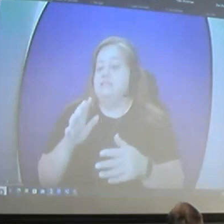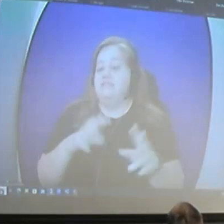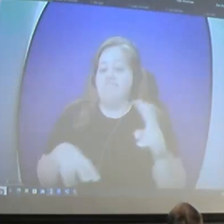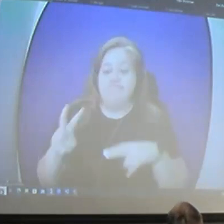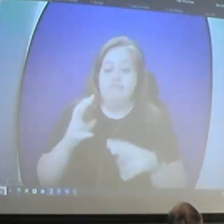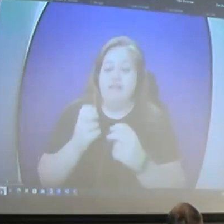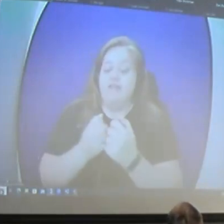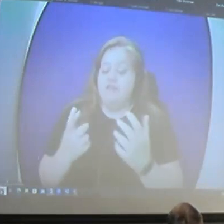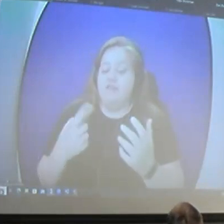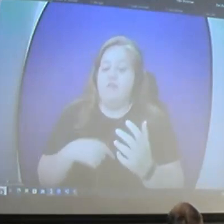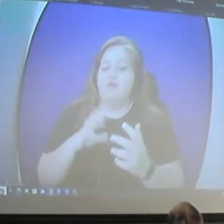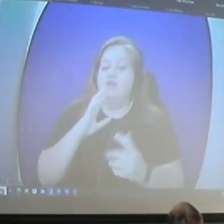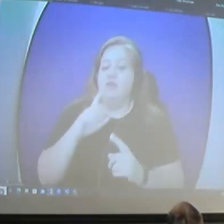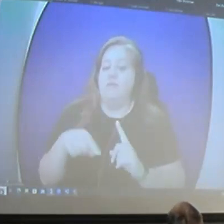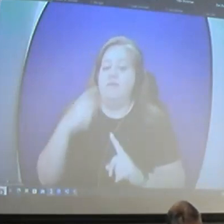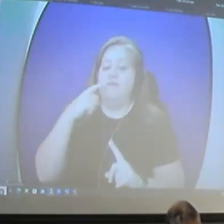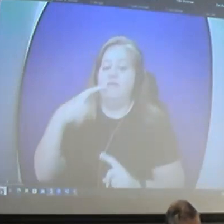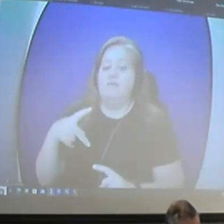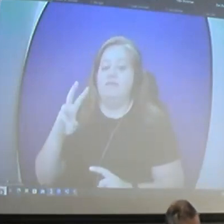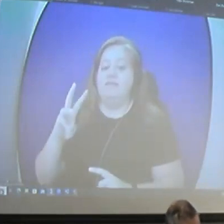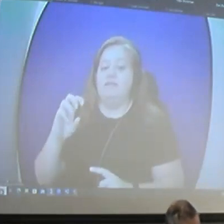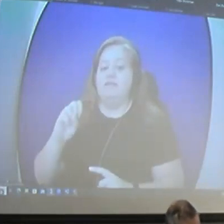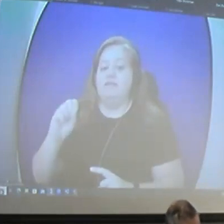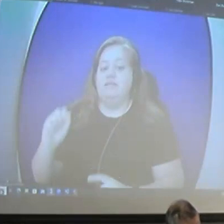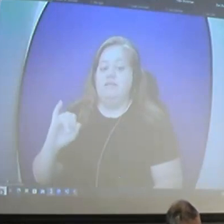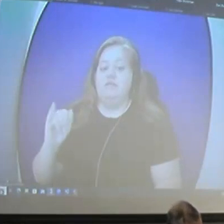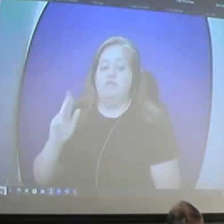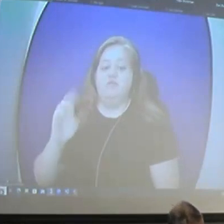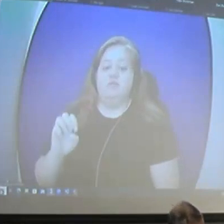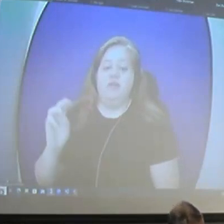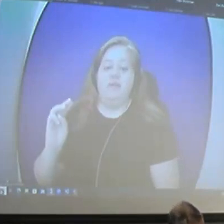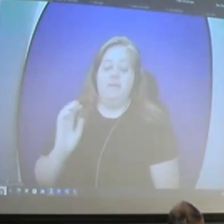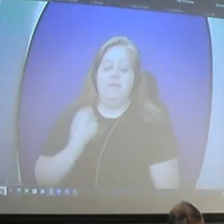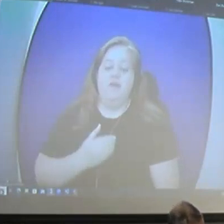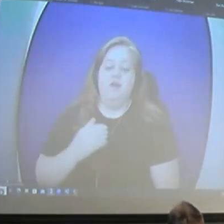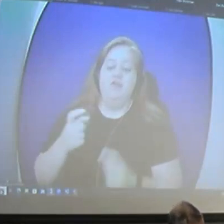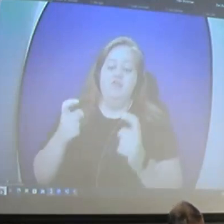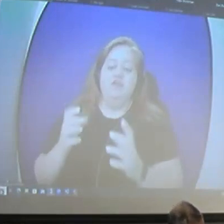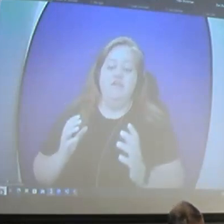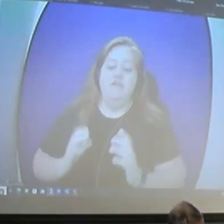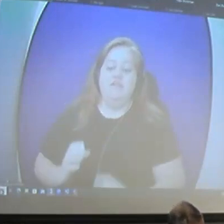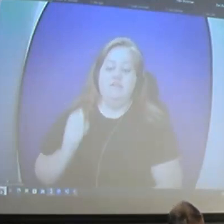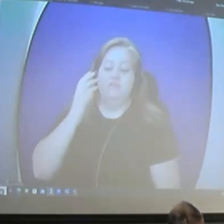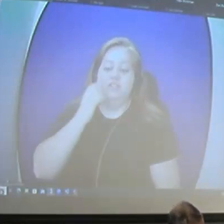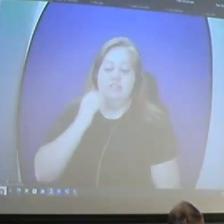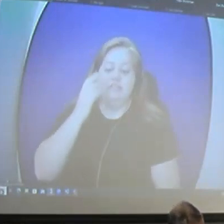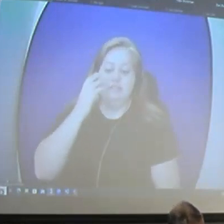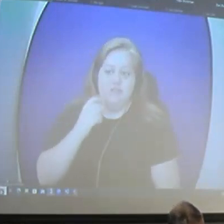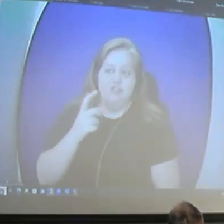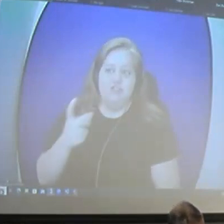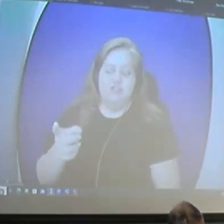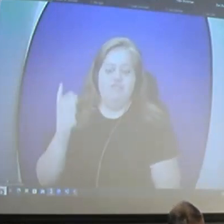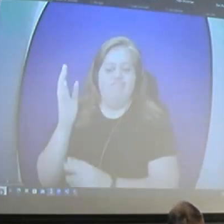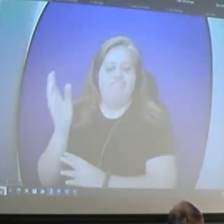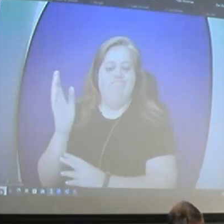of PWSA. Julie Meckling, our Director of Customer Service, presented on our customer experience, which is really a